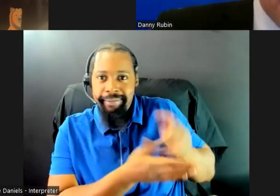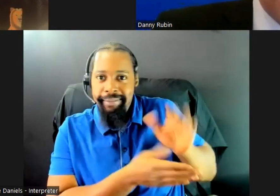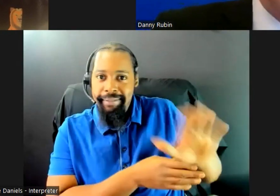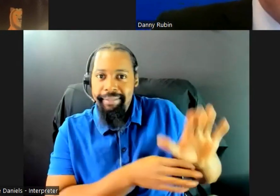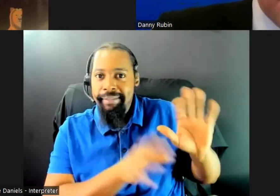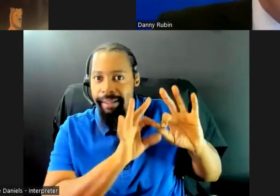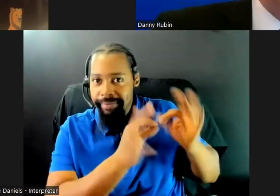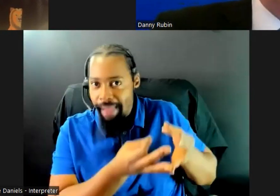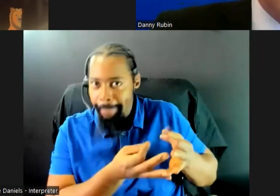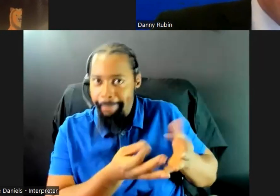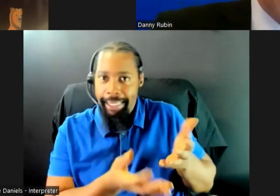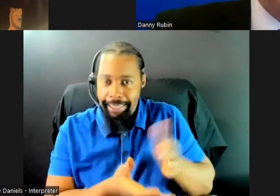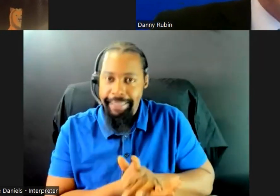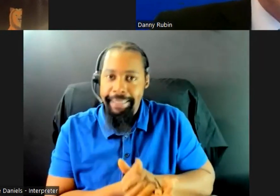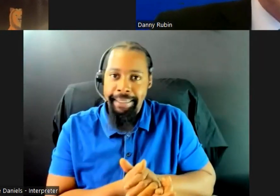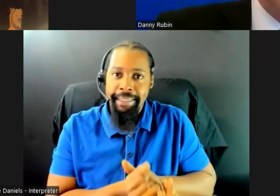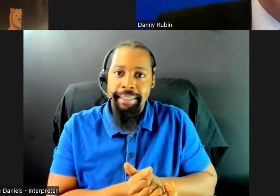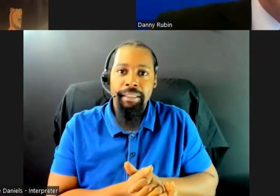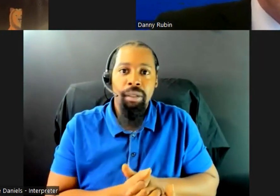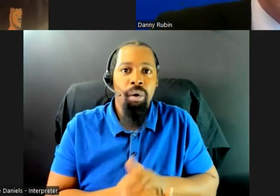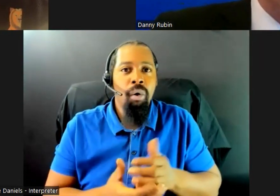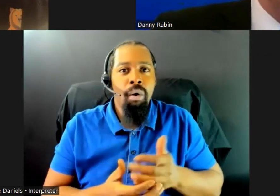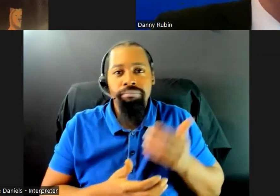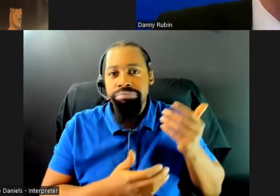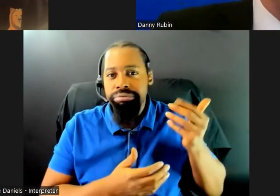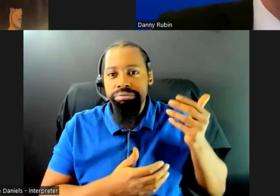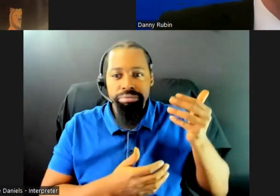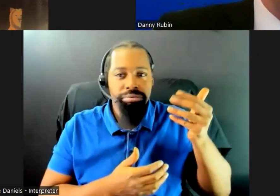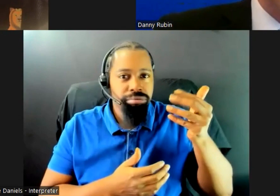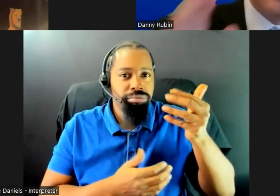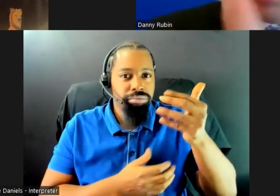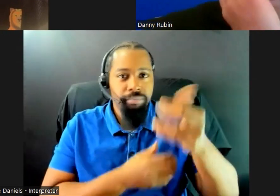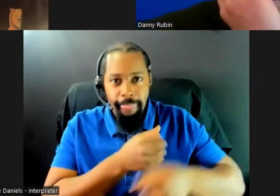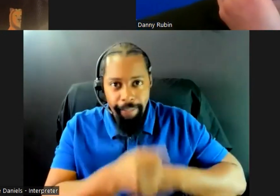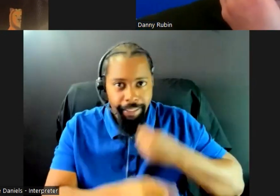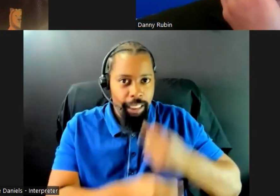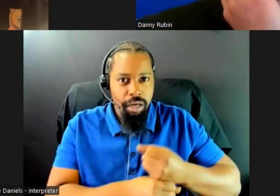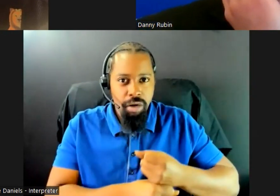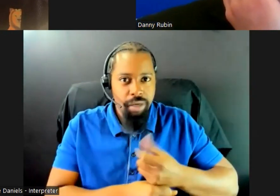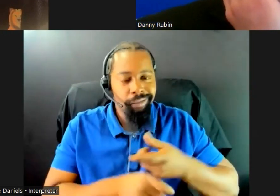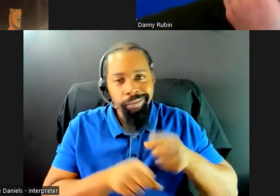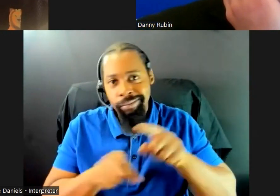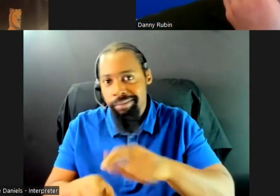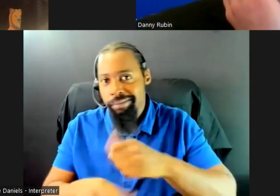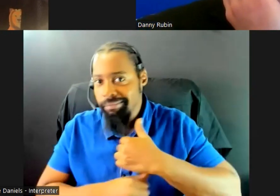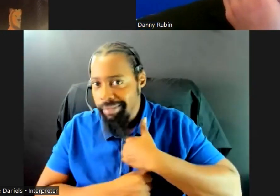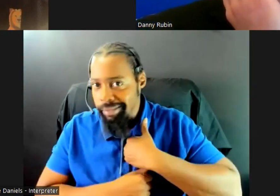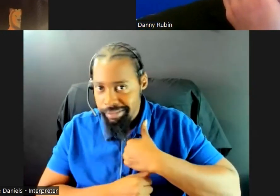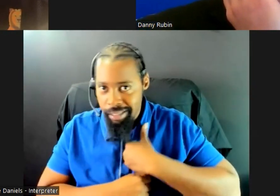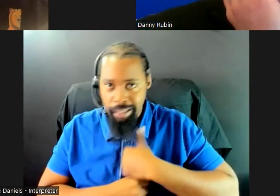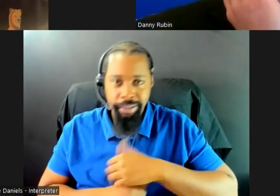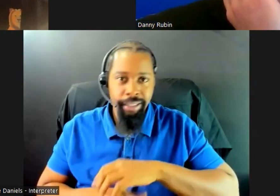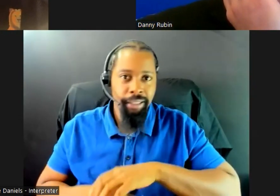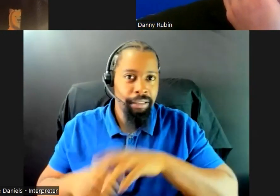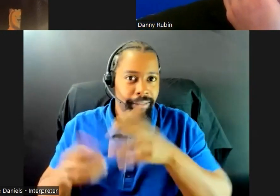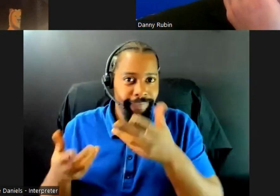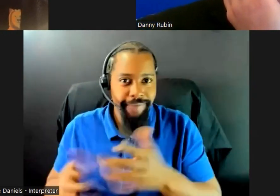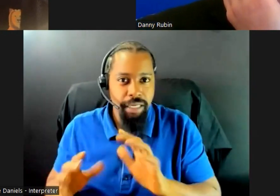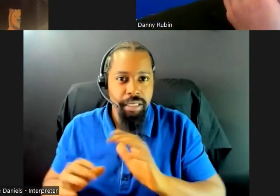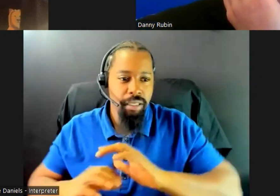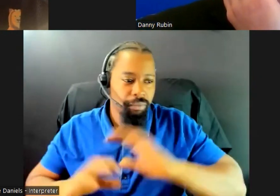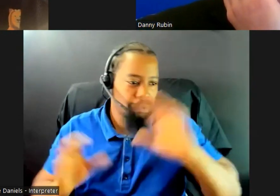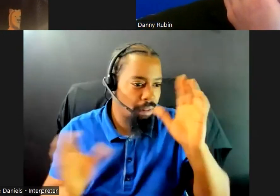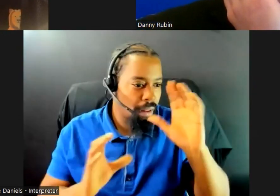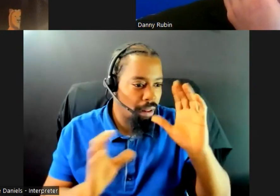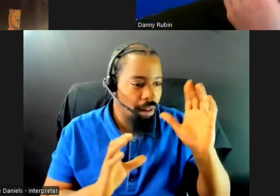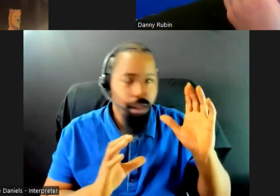Galia's daughter. So the years went by, and after my military service, I was looking for an education. It was